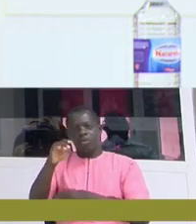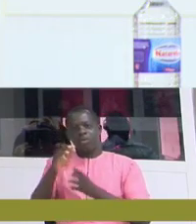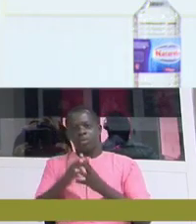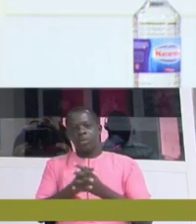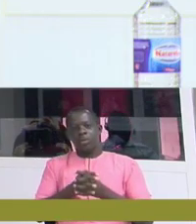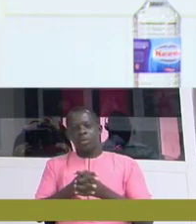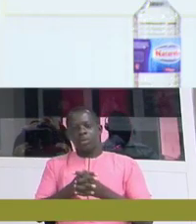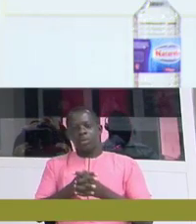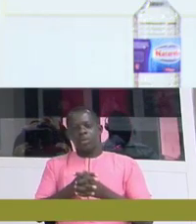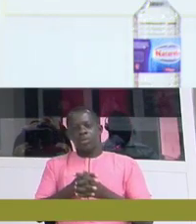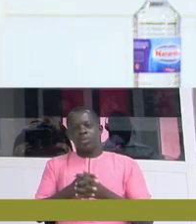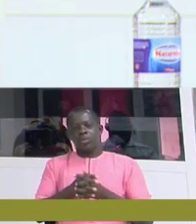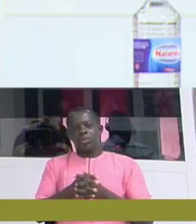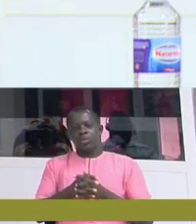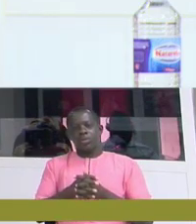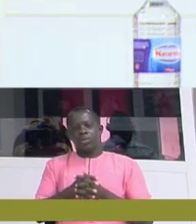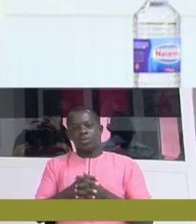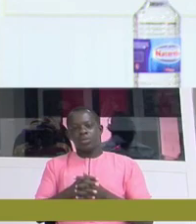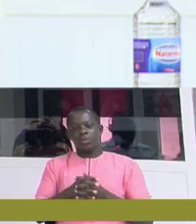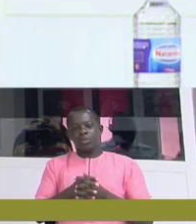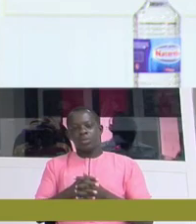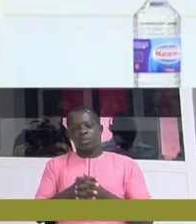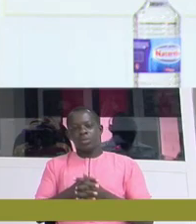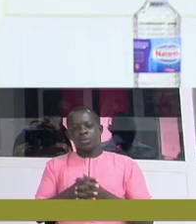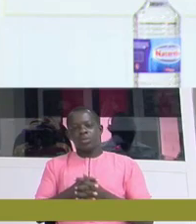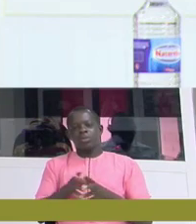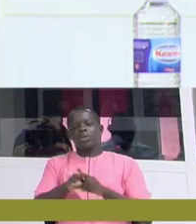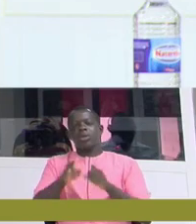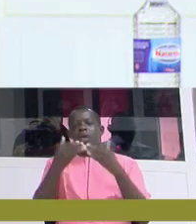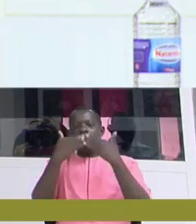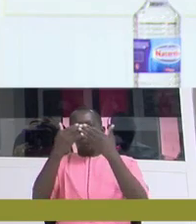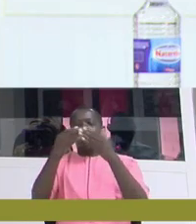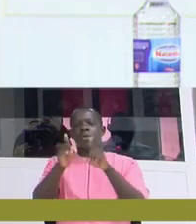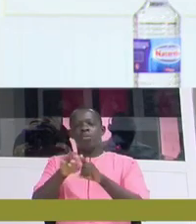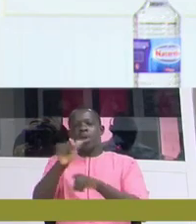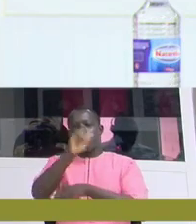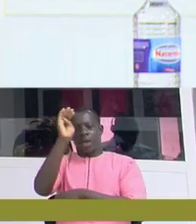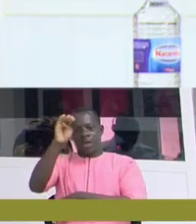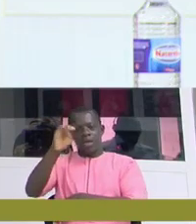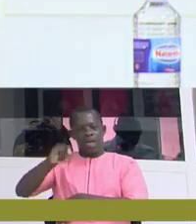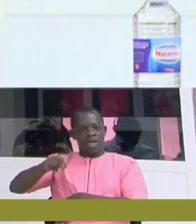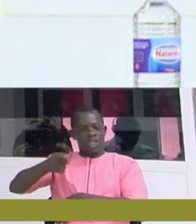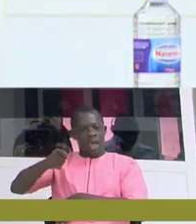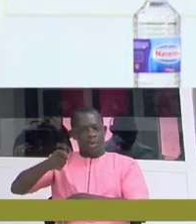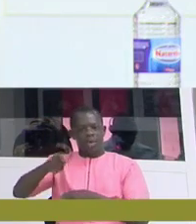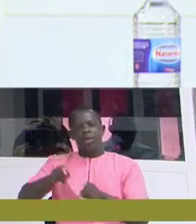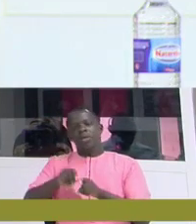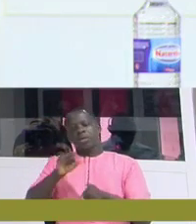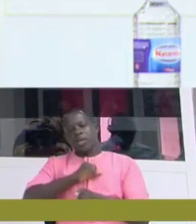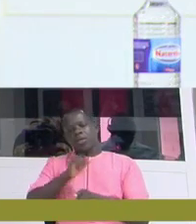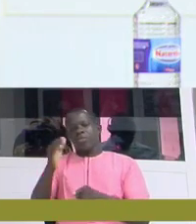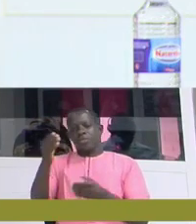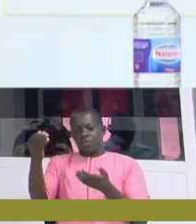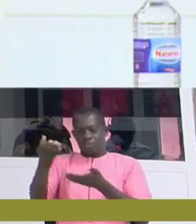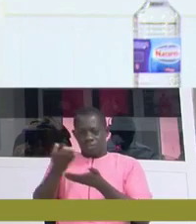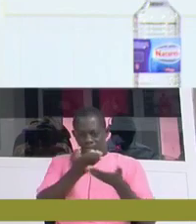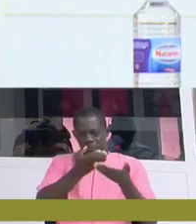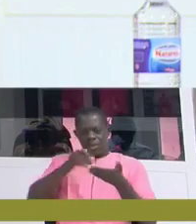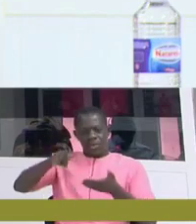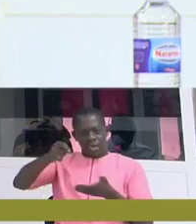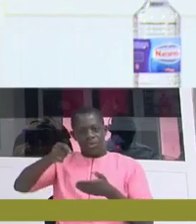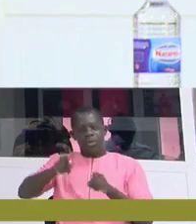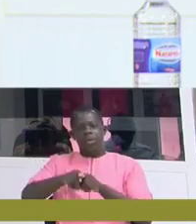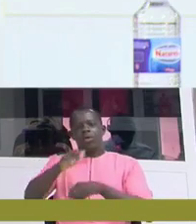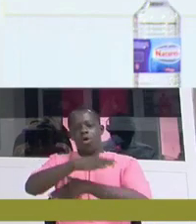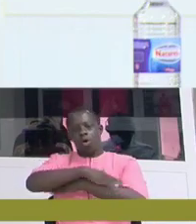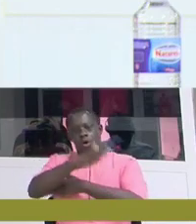chi ngari fo akai chabo samanang afai jola kanto. He told Baji to bring the key. Kaburi wai chabo samanang. When Baji brought the key, I